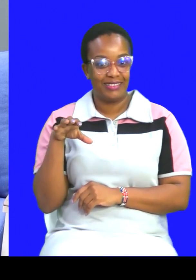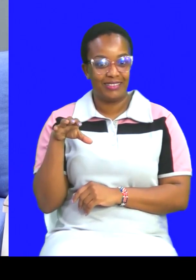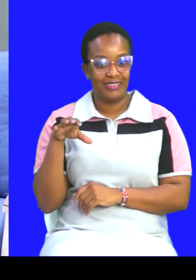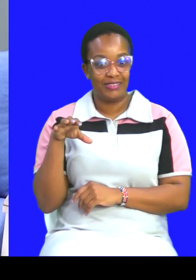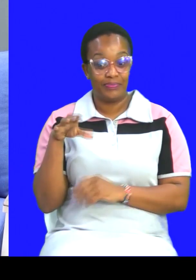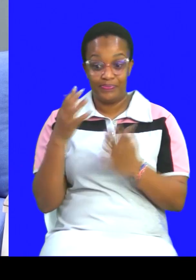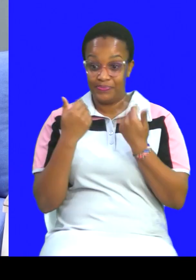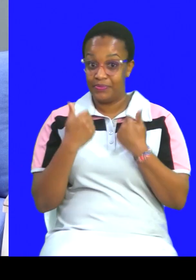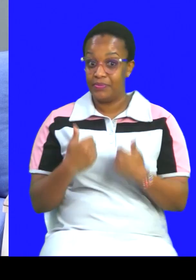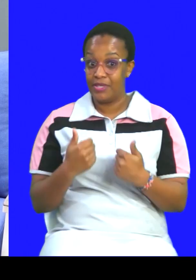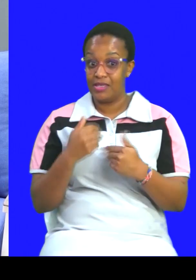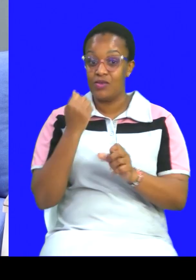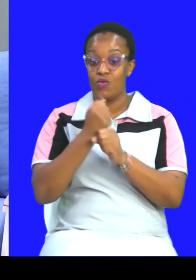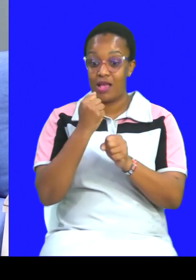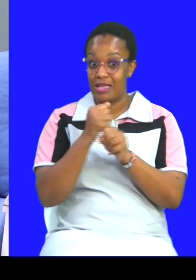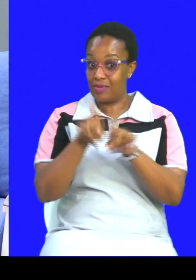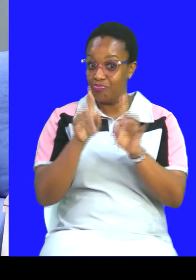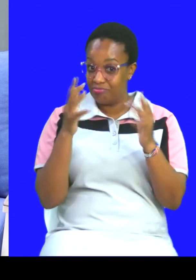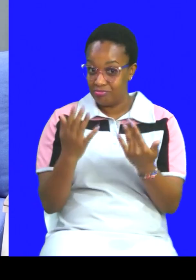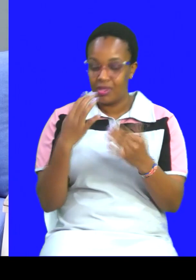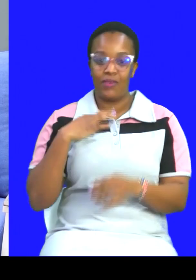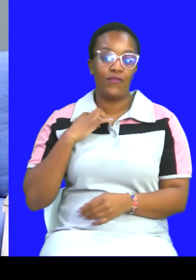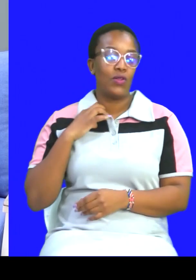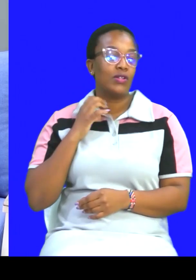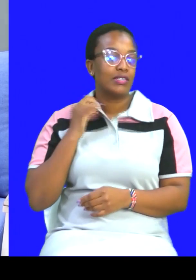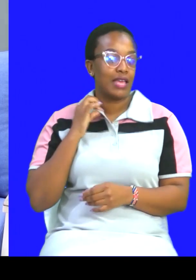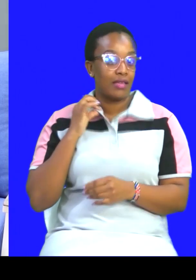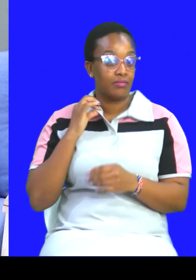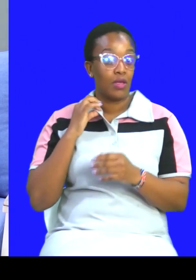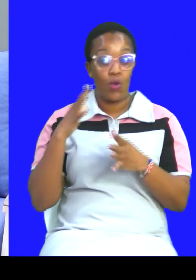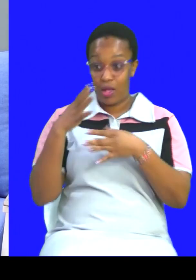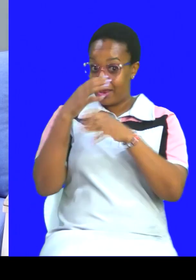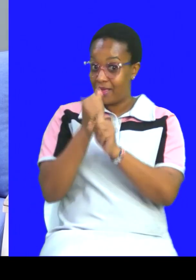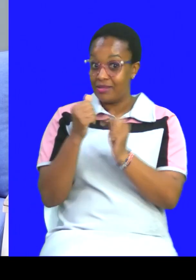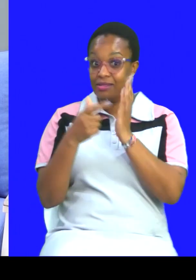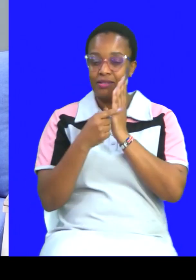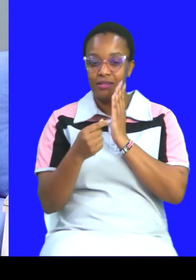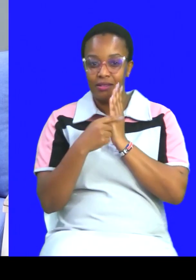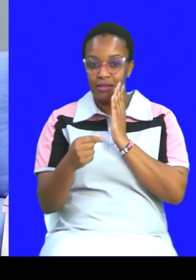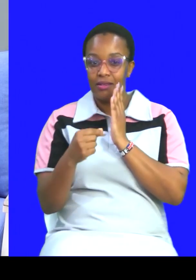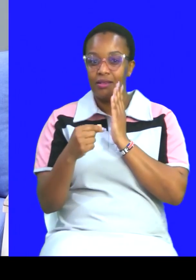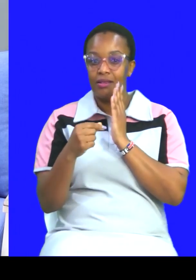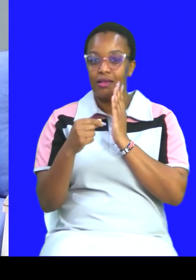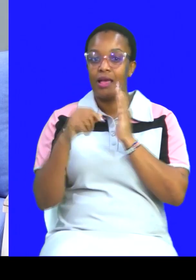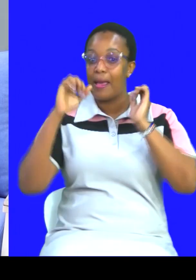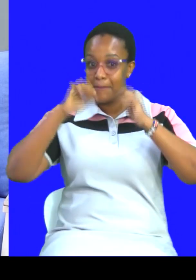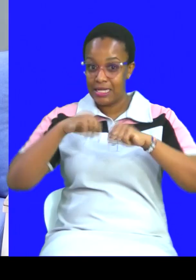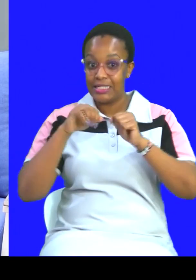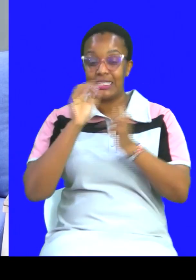I work as a volunteer in an organization which is called Al Muqtadir Ability